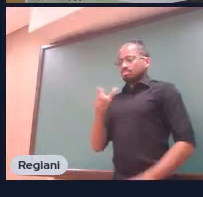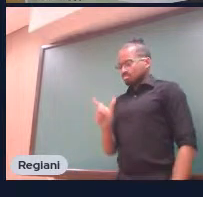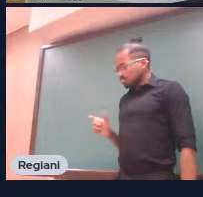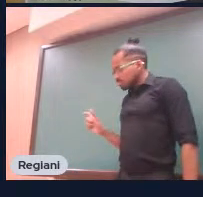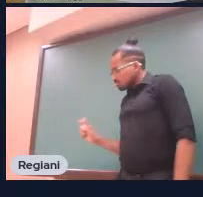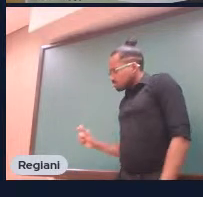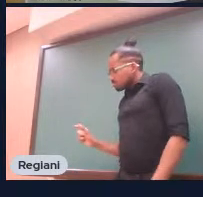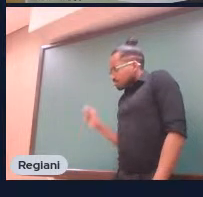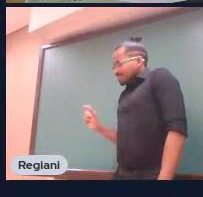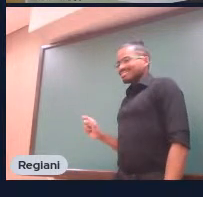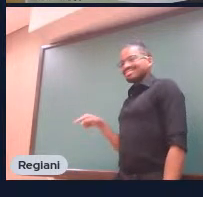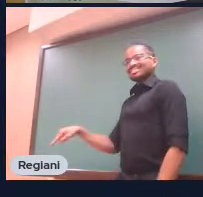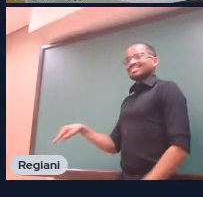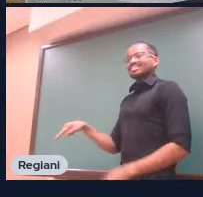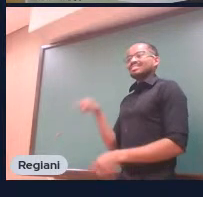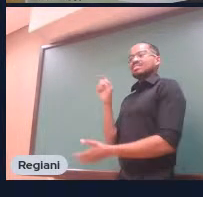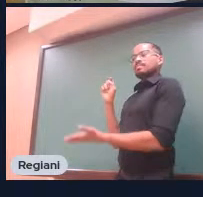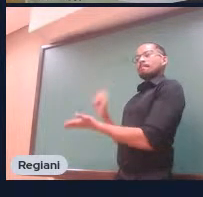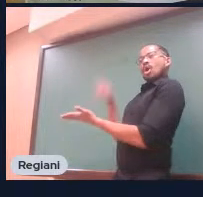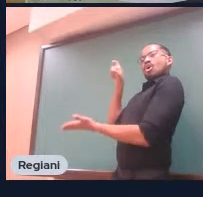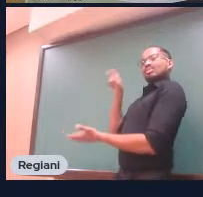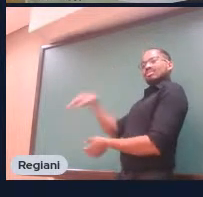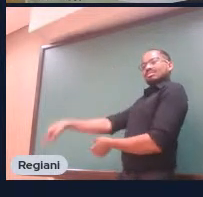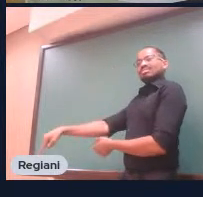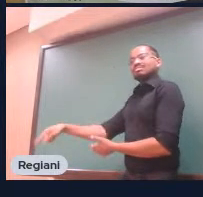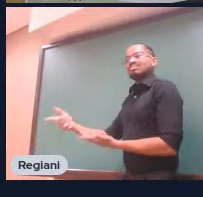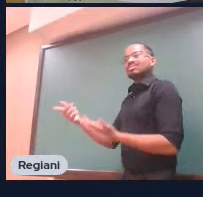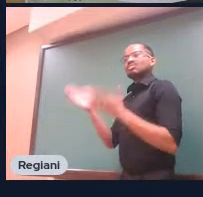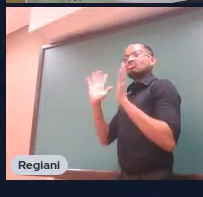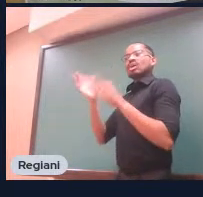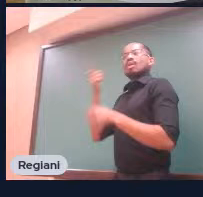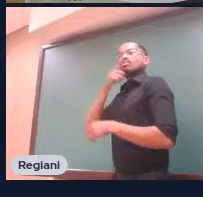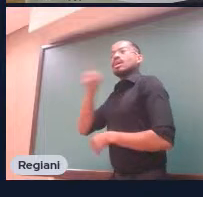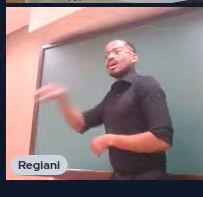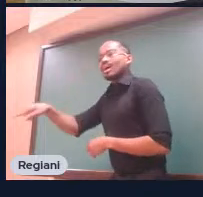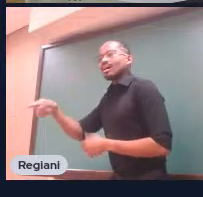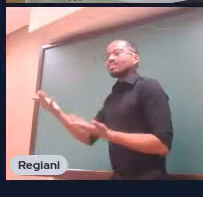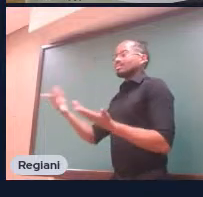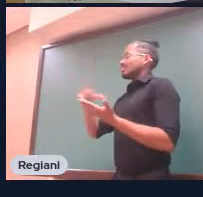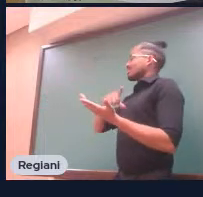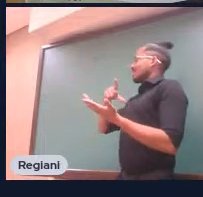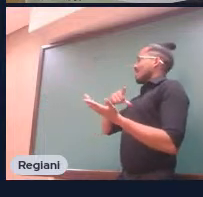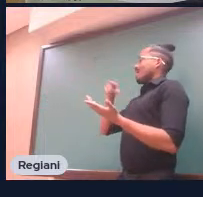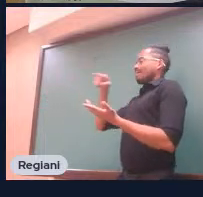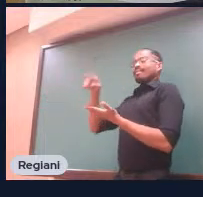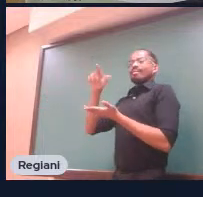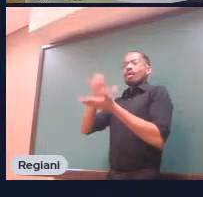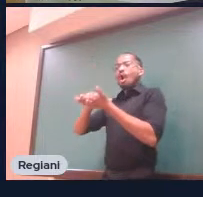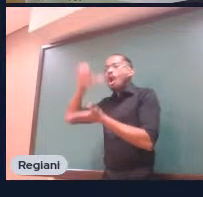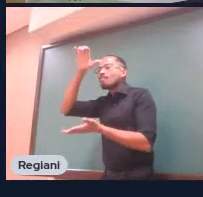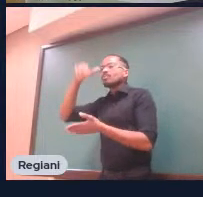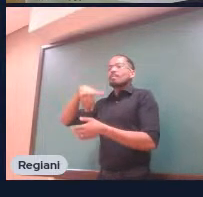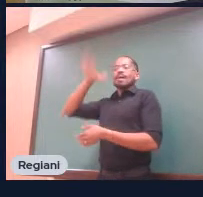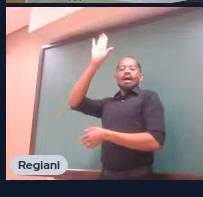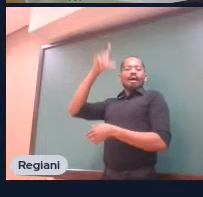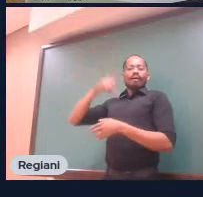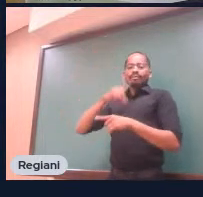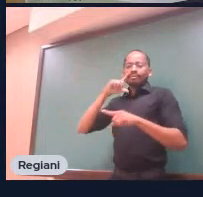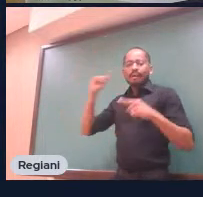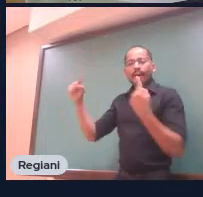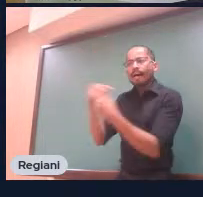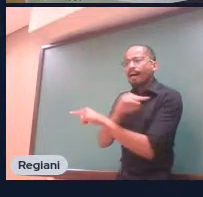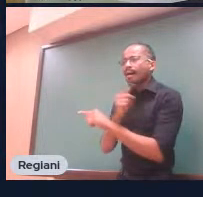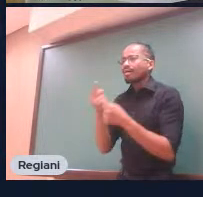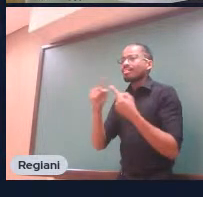a lexical bias. It will move to lexicon plus a corpus, bound cross-references to unbound identity, that